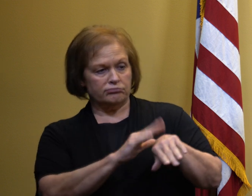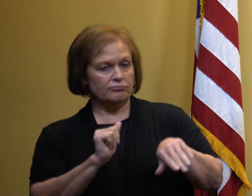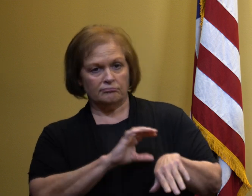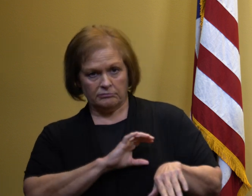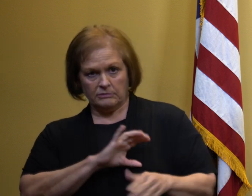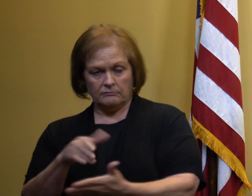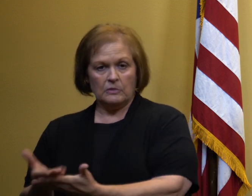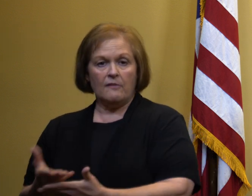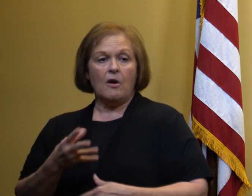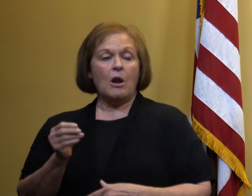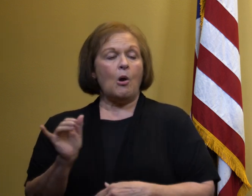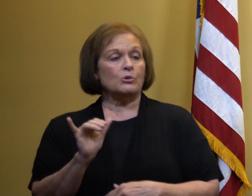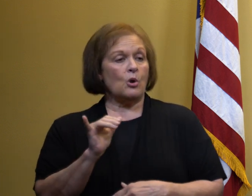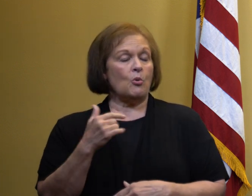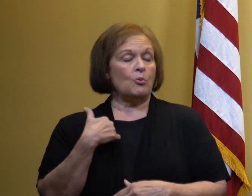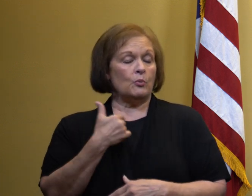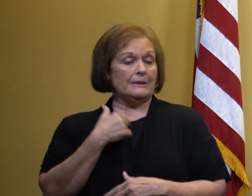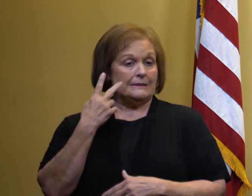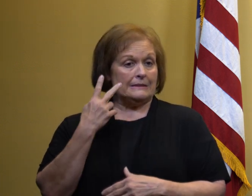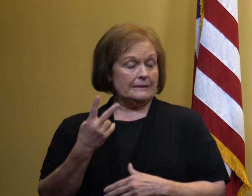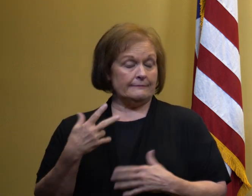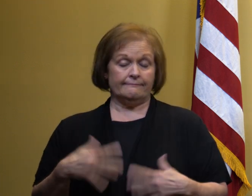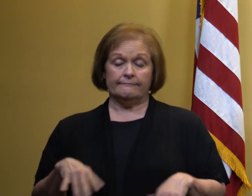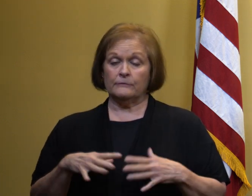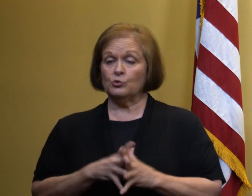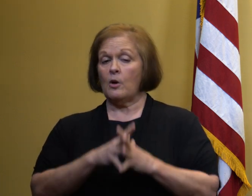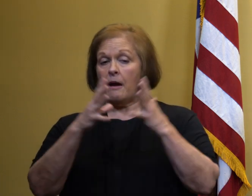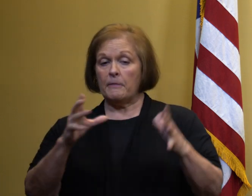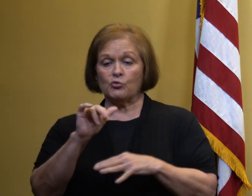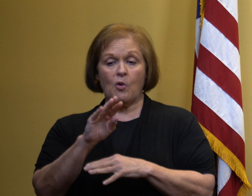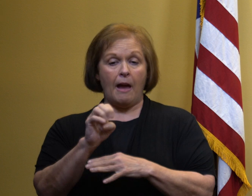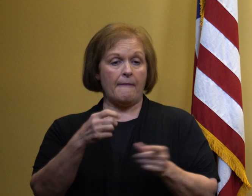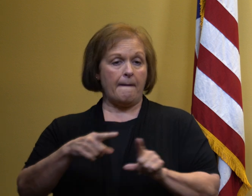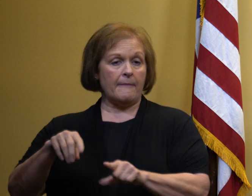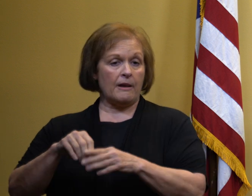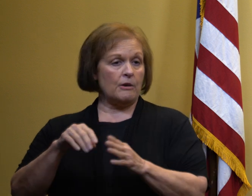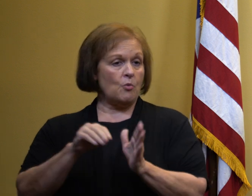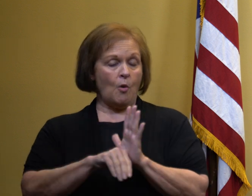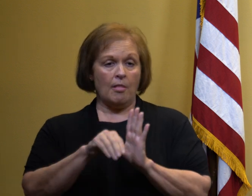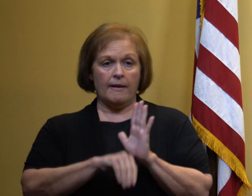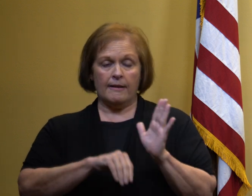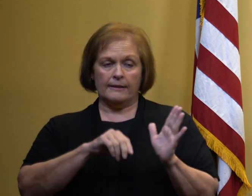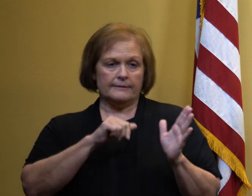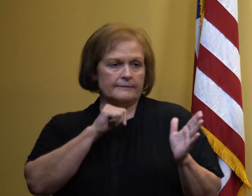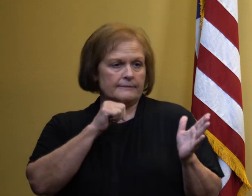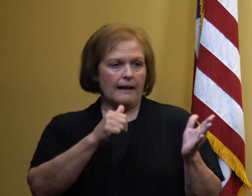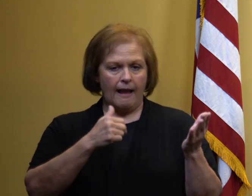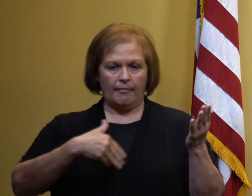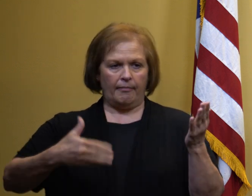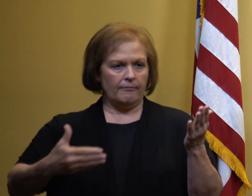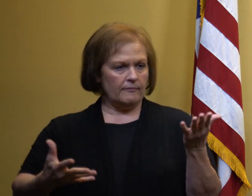practices. But what we also are seeing, too much crime in the city of New Orleans is not random at